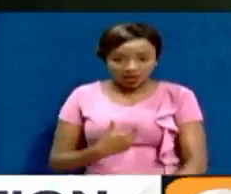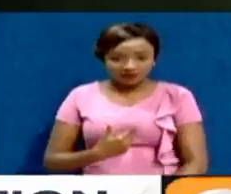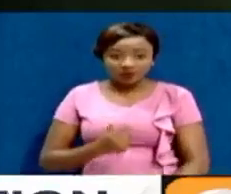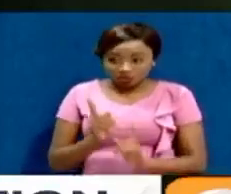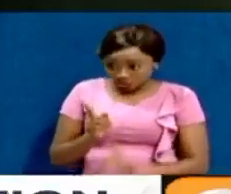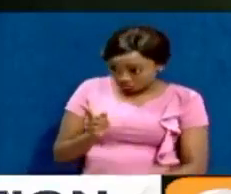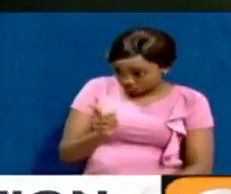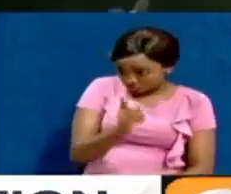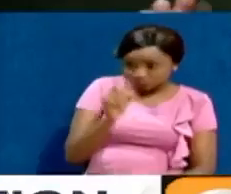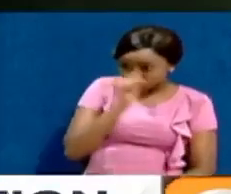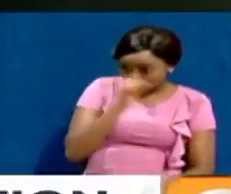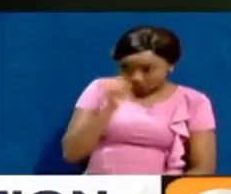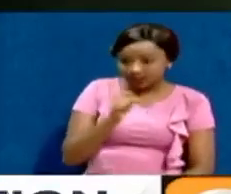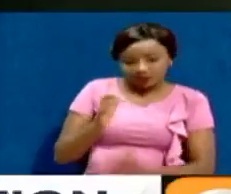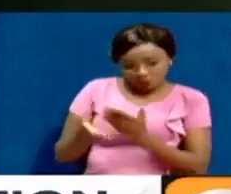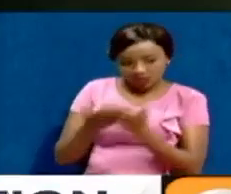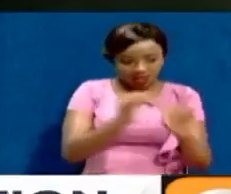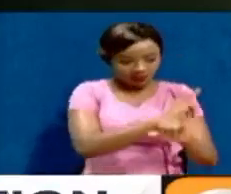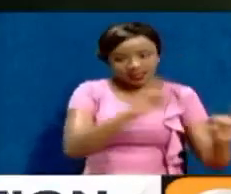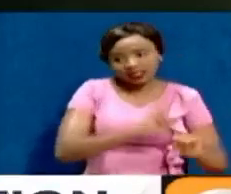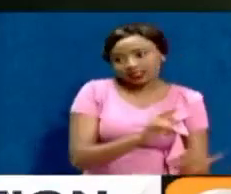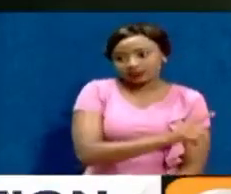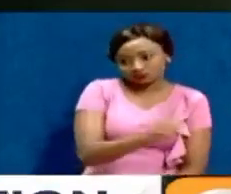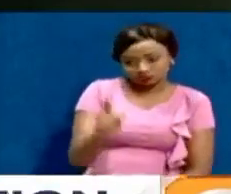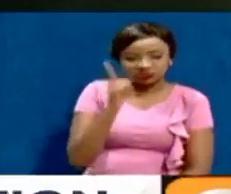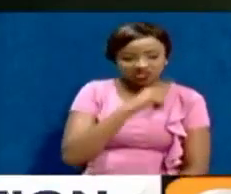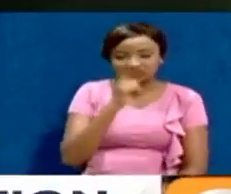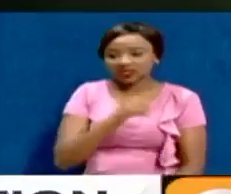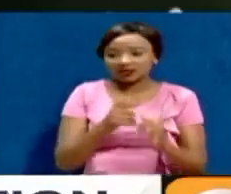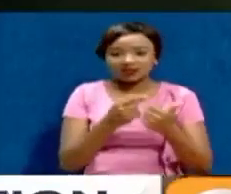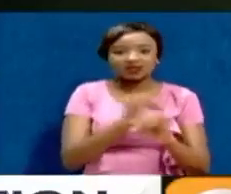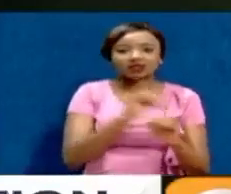nyinyi mtusaidie na clean up ya kusaidia kusafisha town zetu.